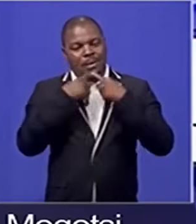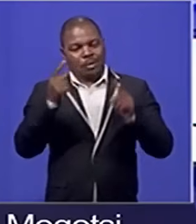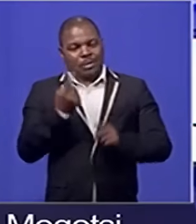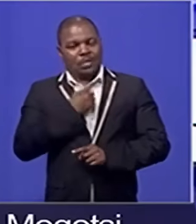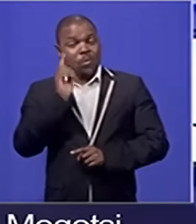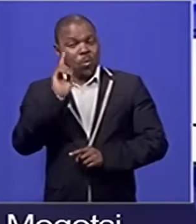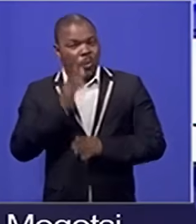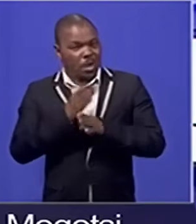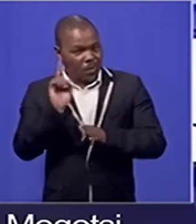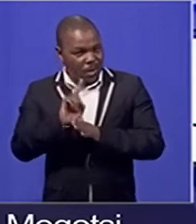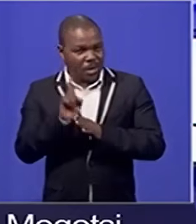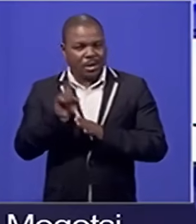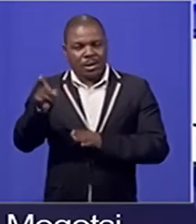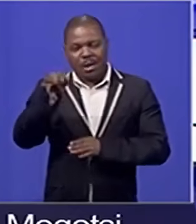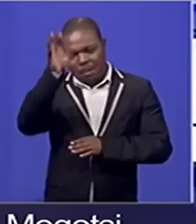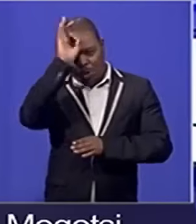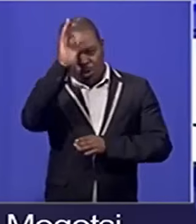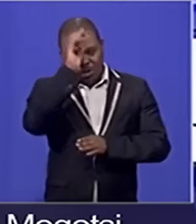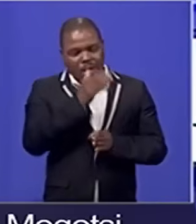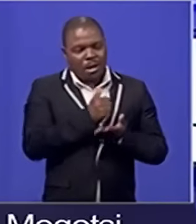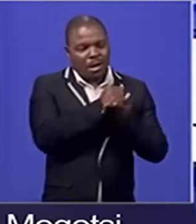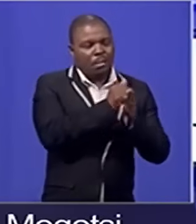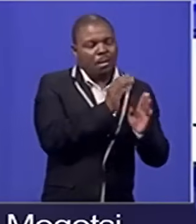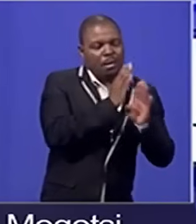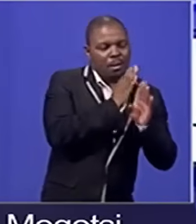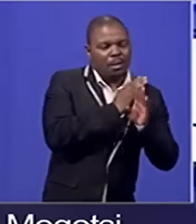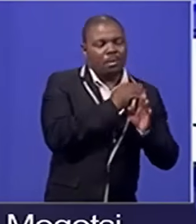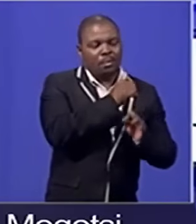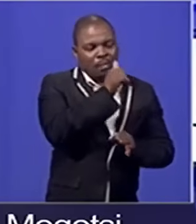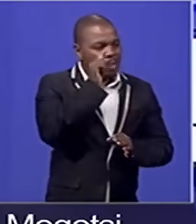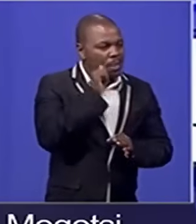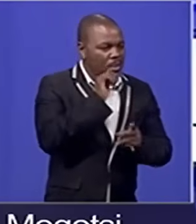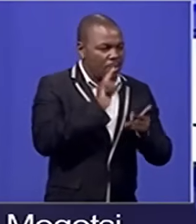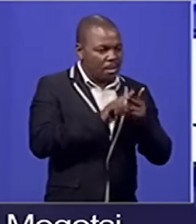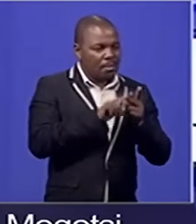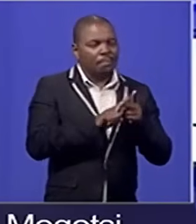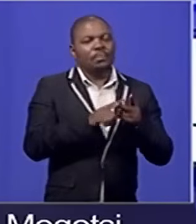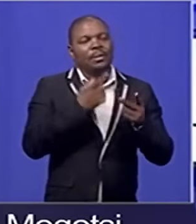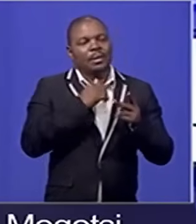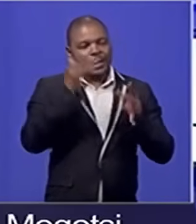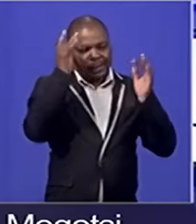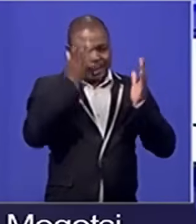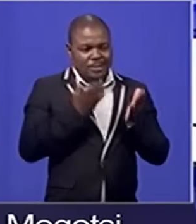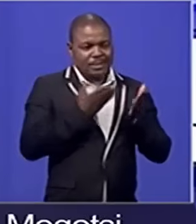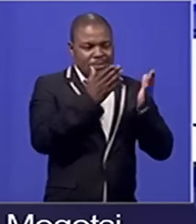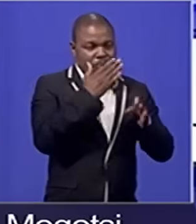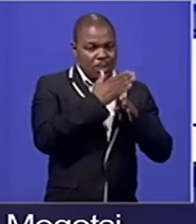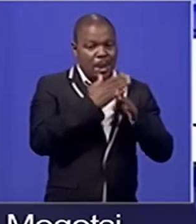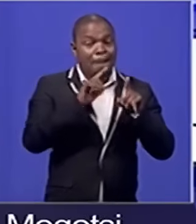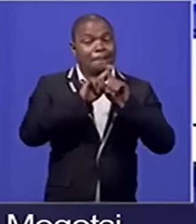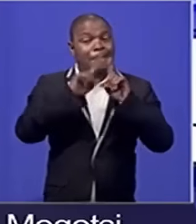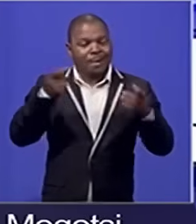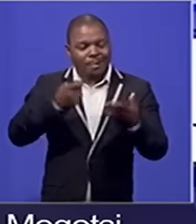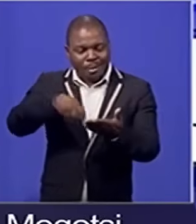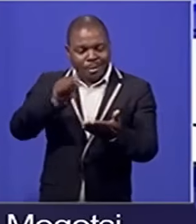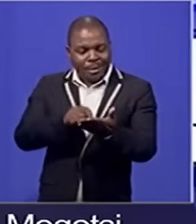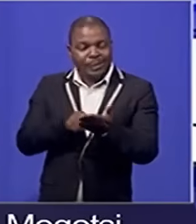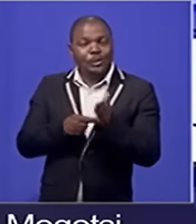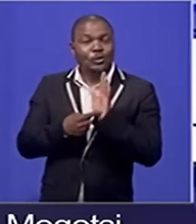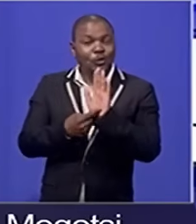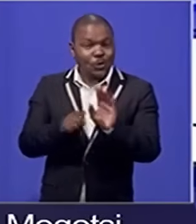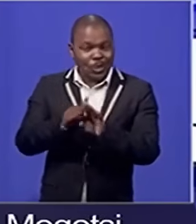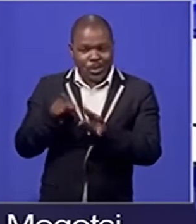yena tshebi ya maphodisa gape o loma bohlodi tsebe e fela lengwalo la gagwe la boikano le laetša gore o šoma kantorong ya tona ya